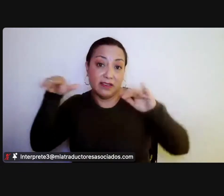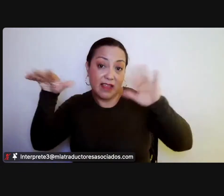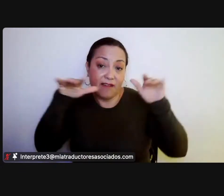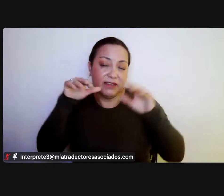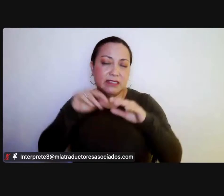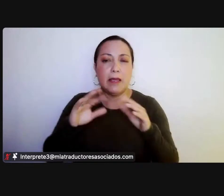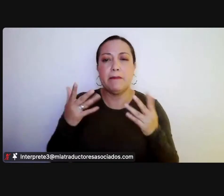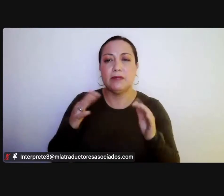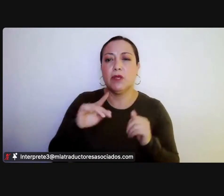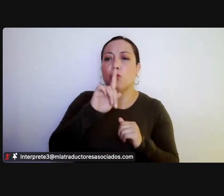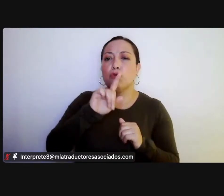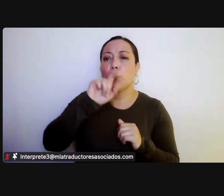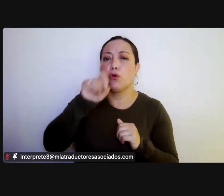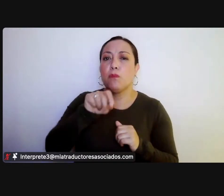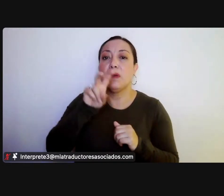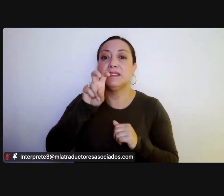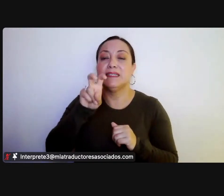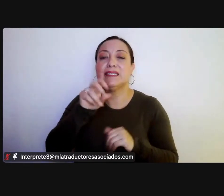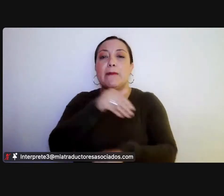cows.